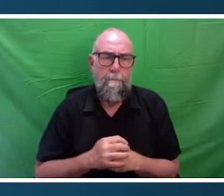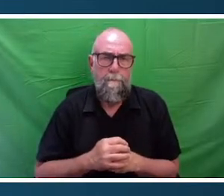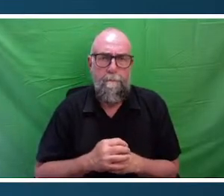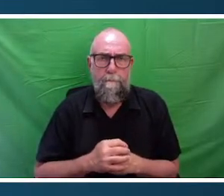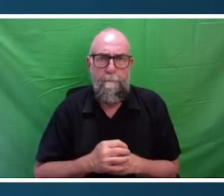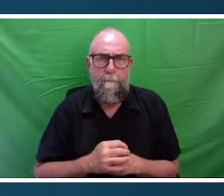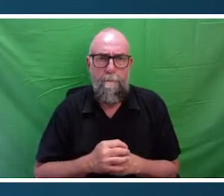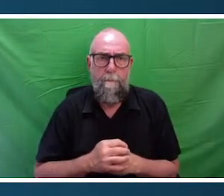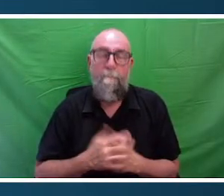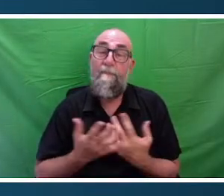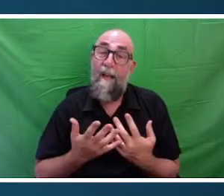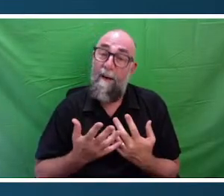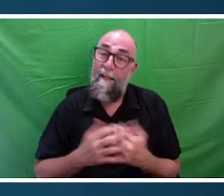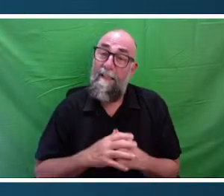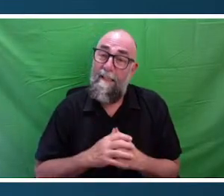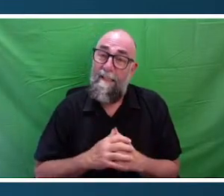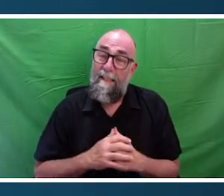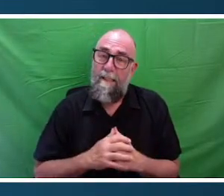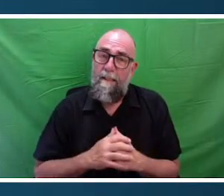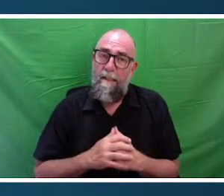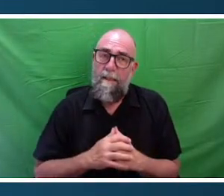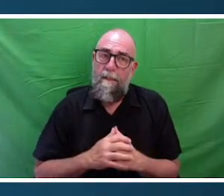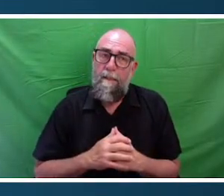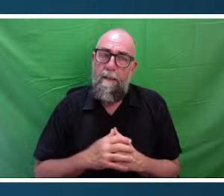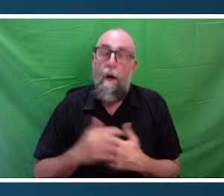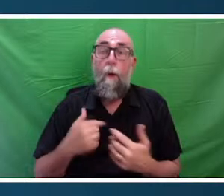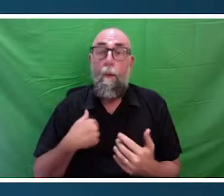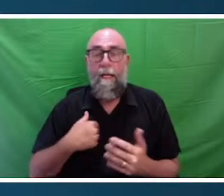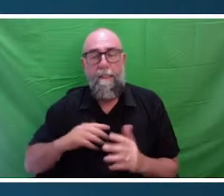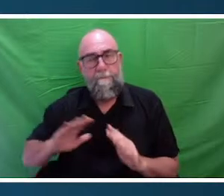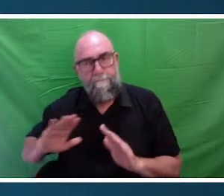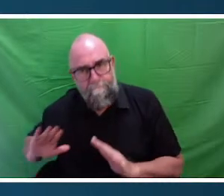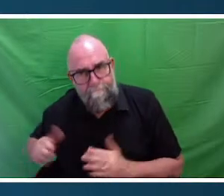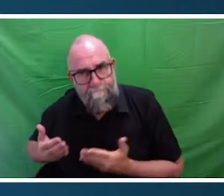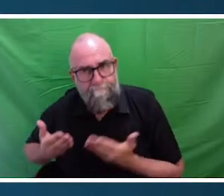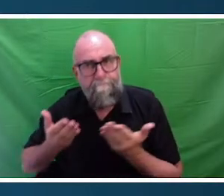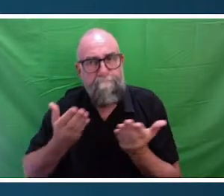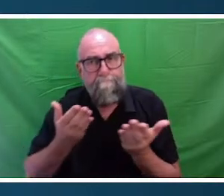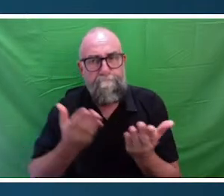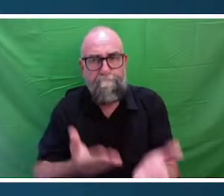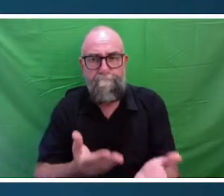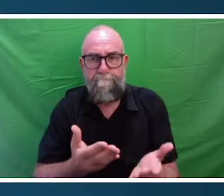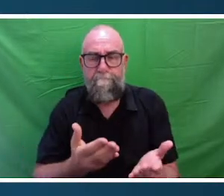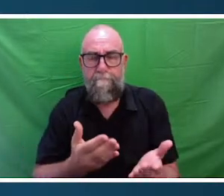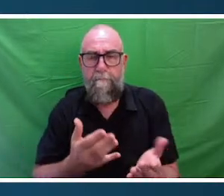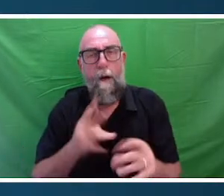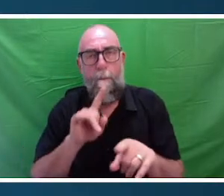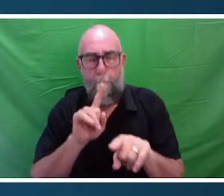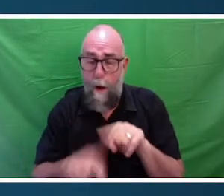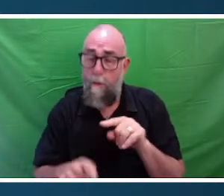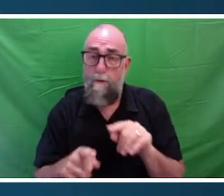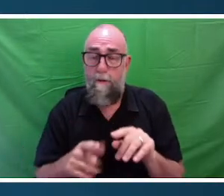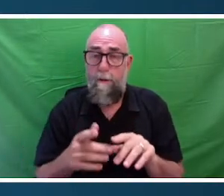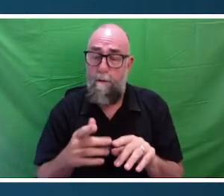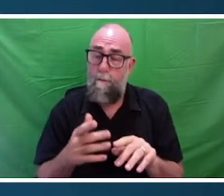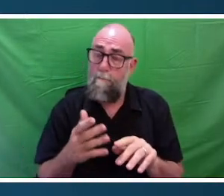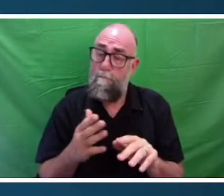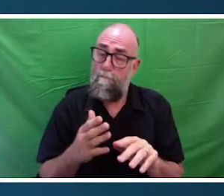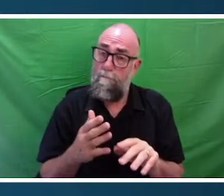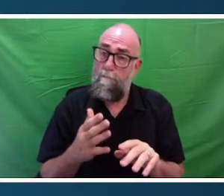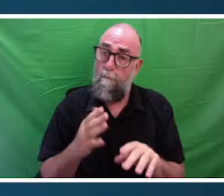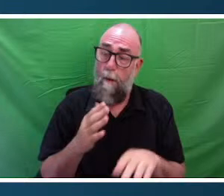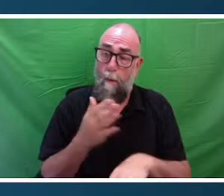So I guess the punchline that we deliver, that the majority of the workers are happy, they are satisfied, everything seems